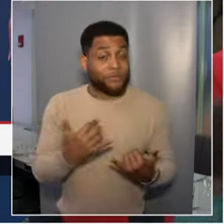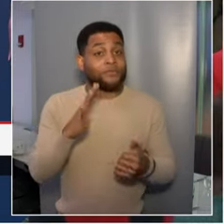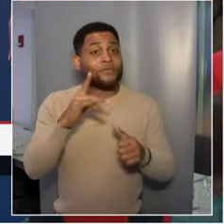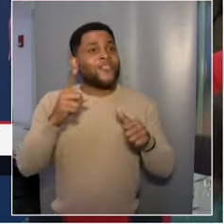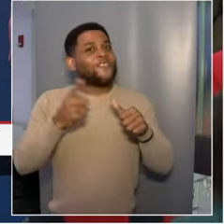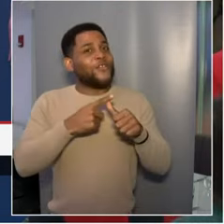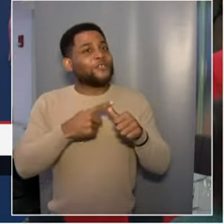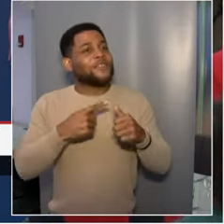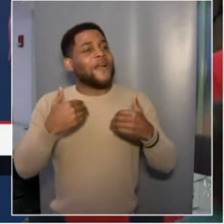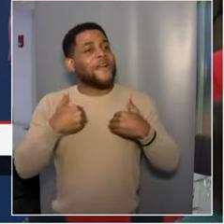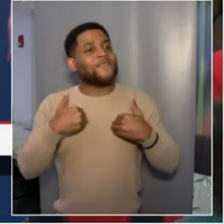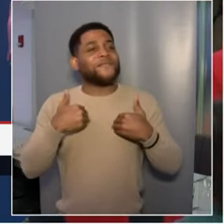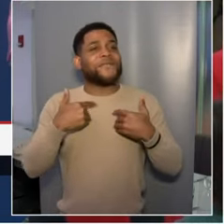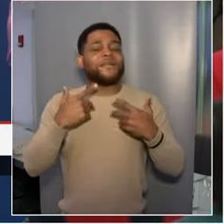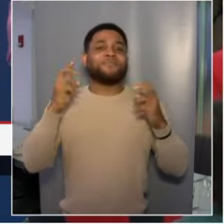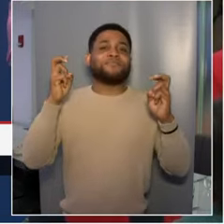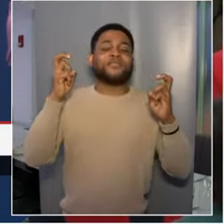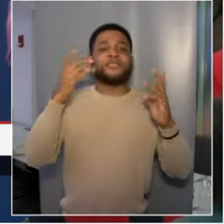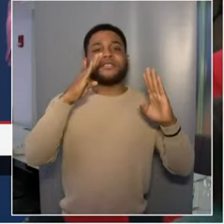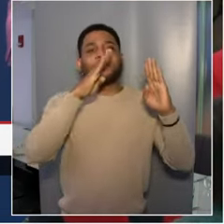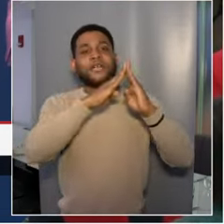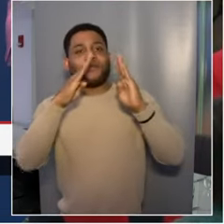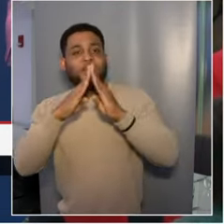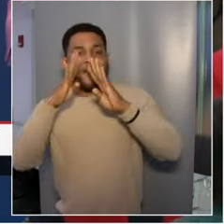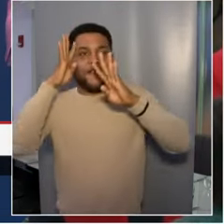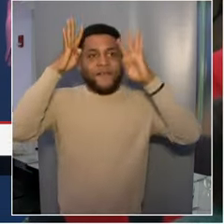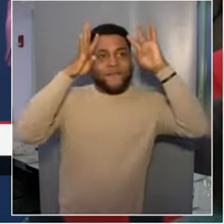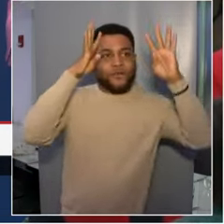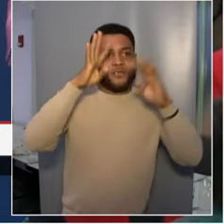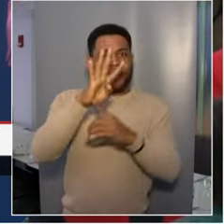of downtown, the $400 million